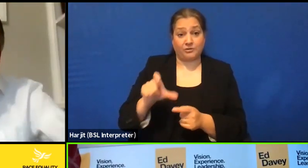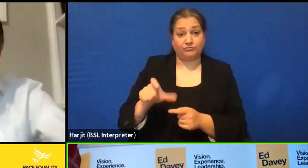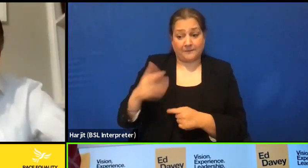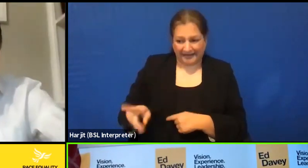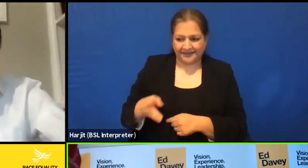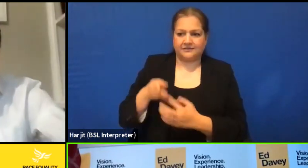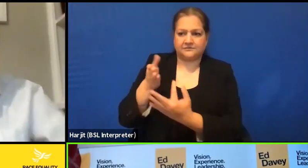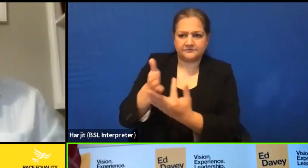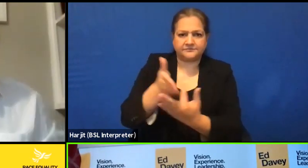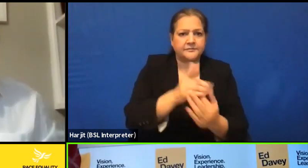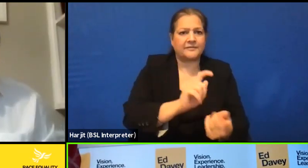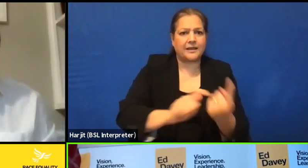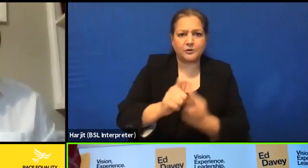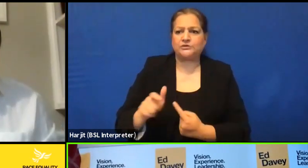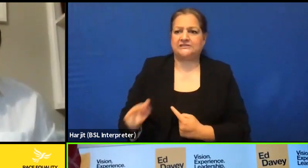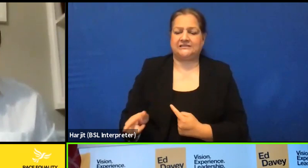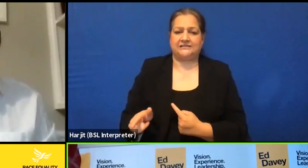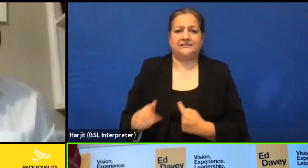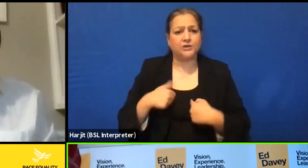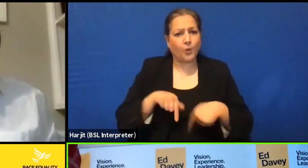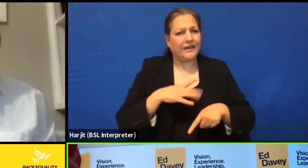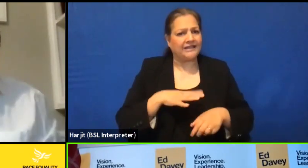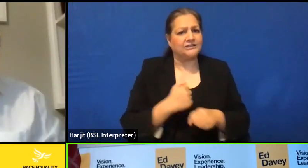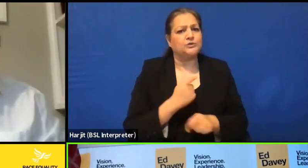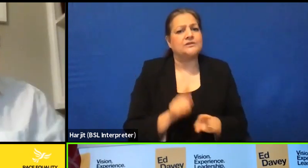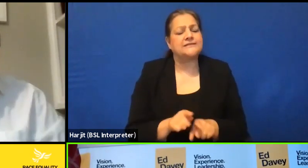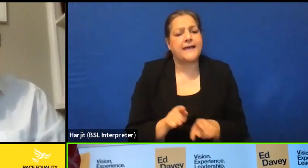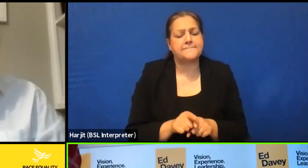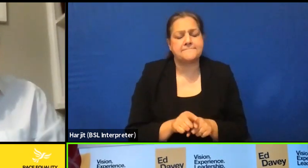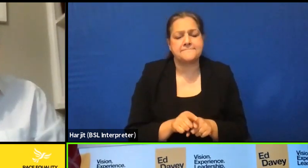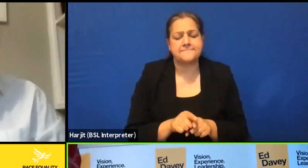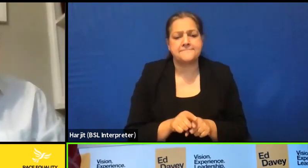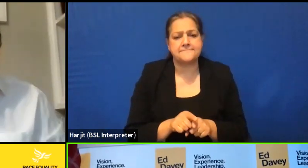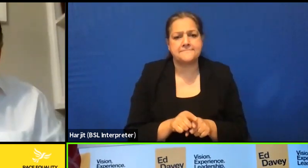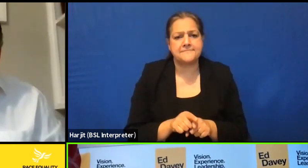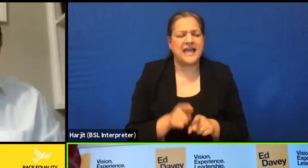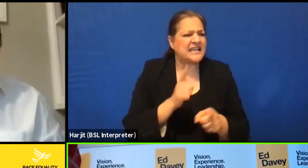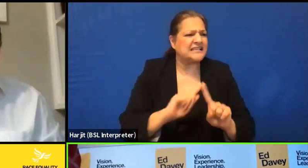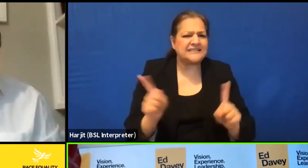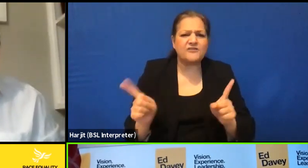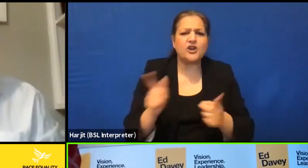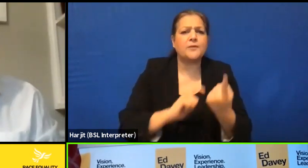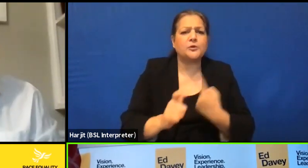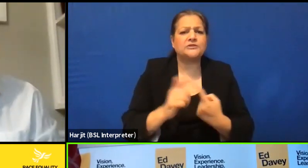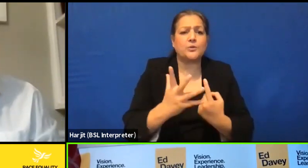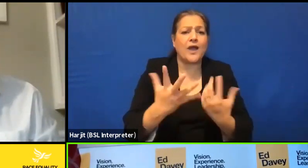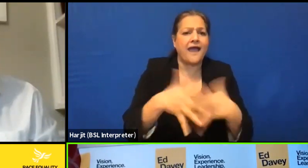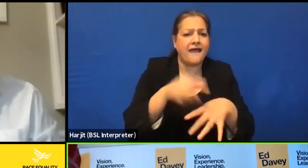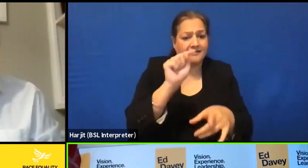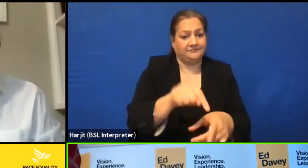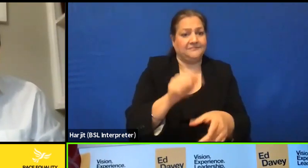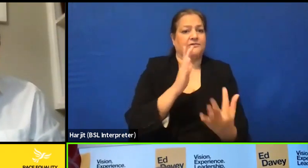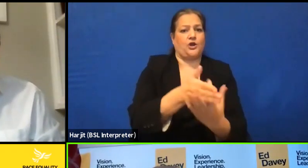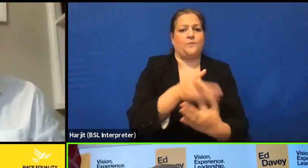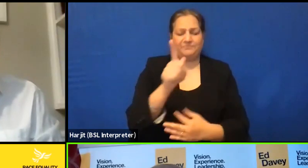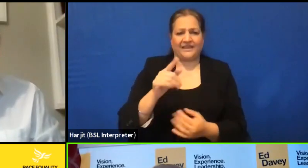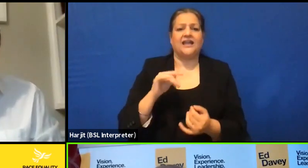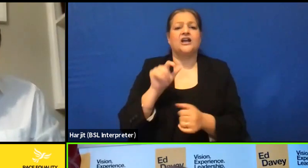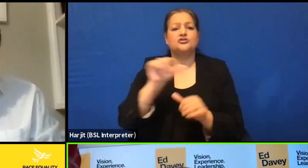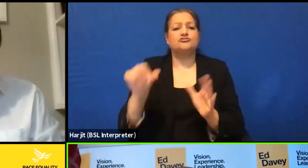So you're out to temples, but you know, where different communities organize. So the Sri Lankan community in my area, they organize around the Institute of